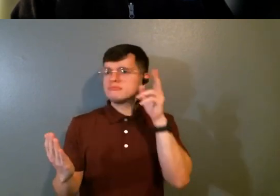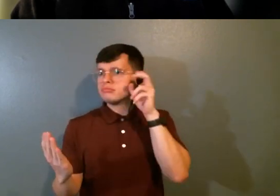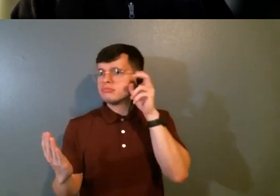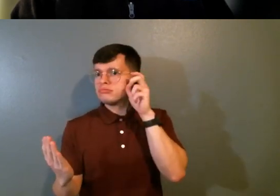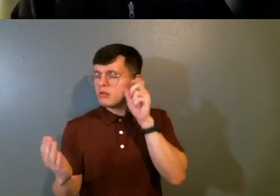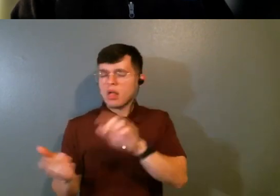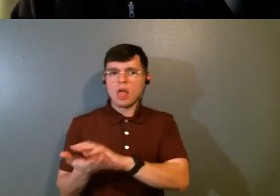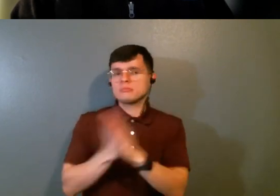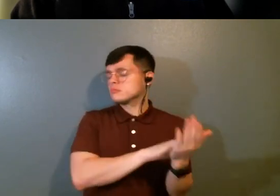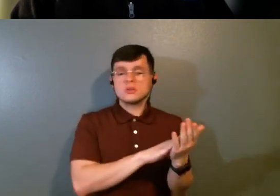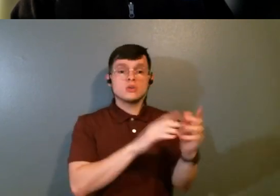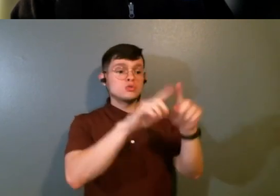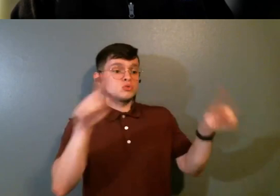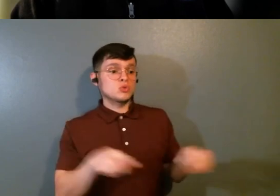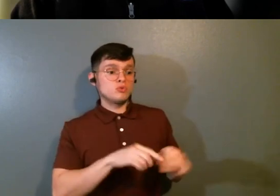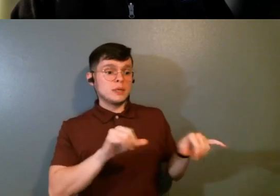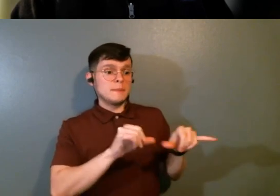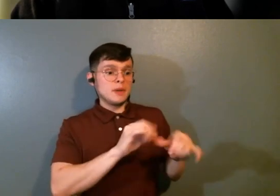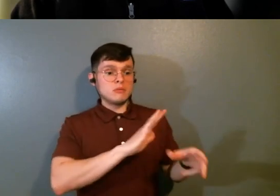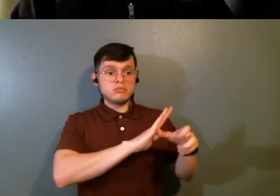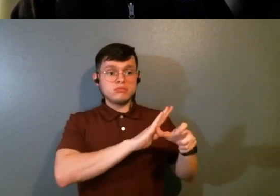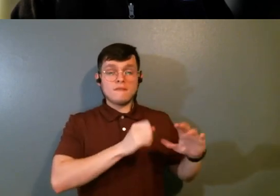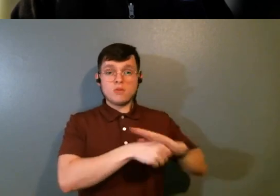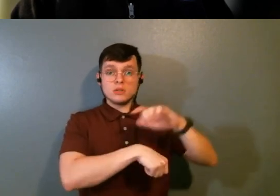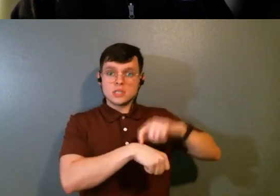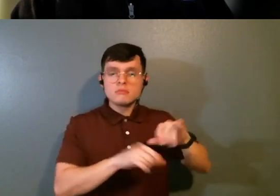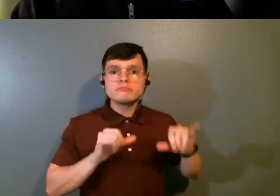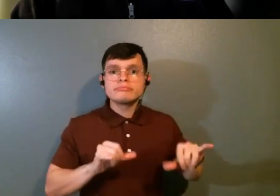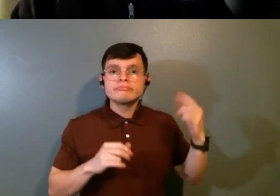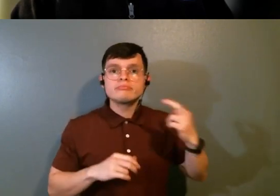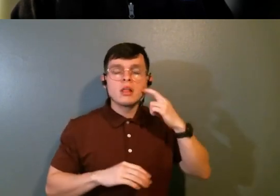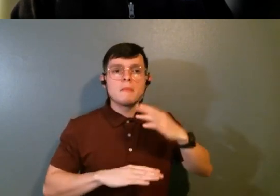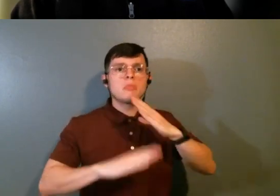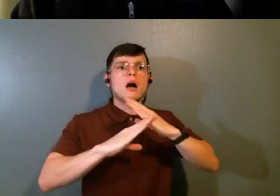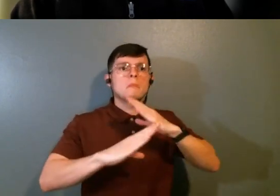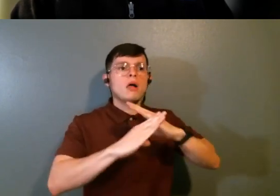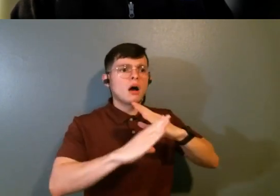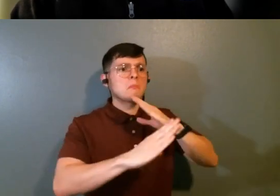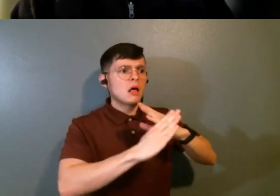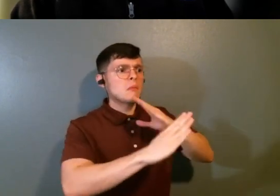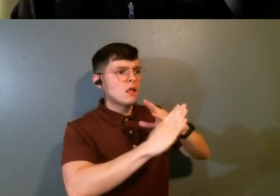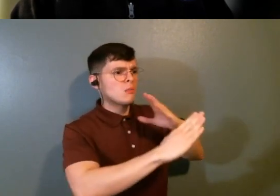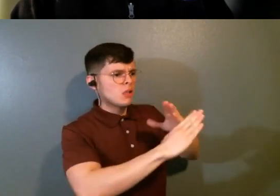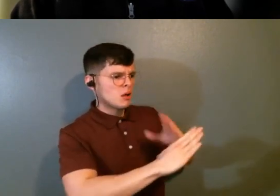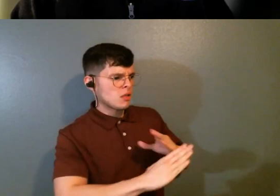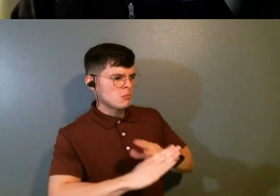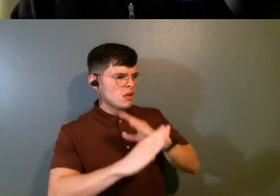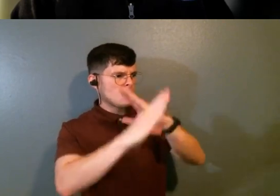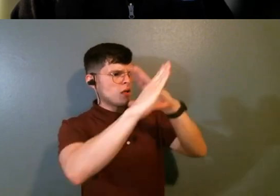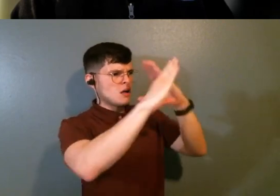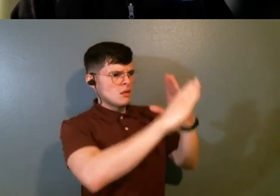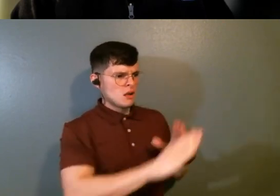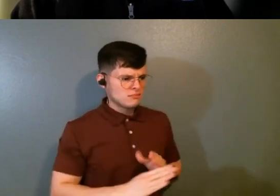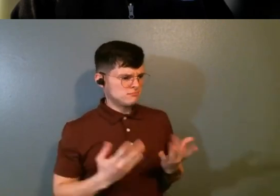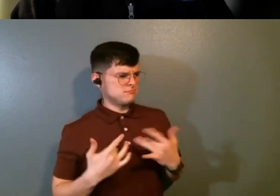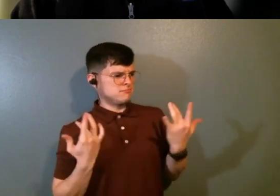I realized a lot of things were blocked for me. I used to do a lot of transactions and things